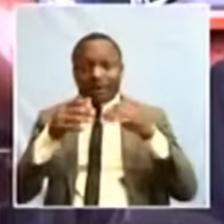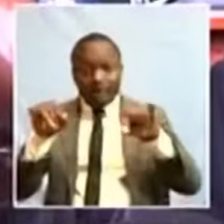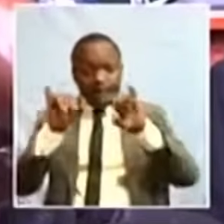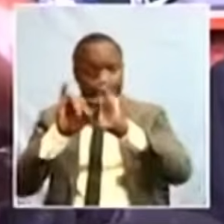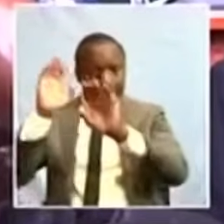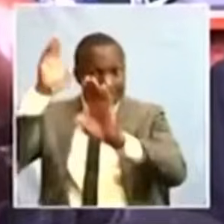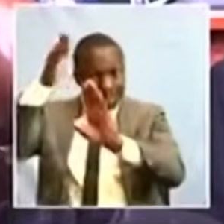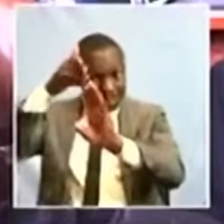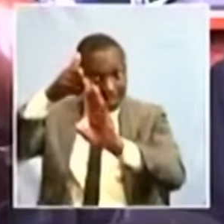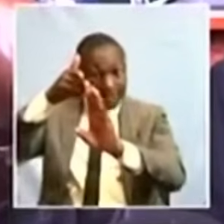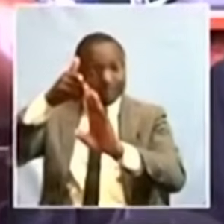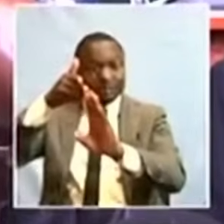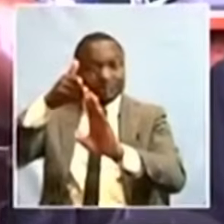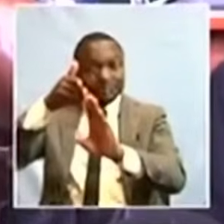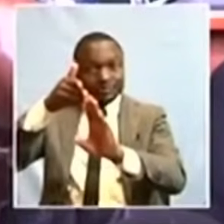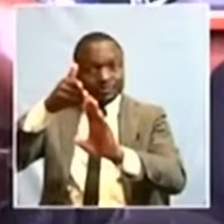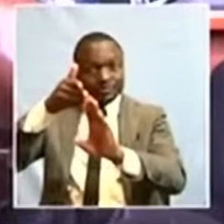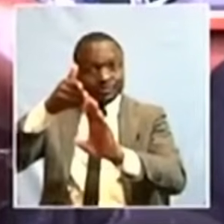directed to,